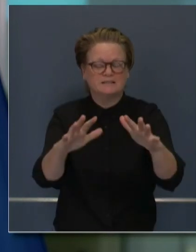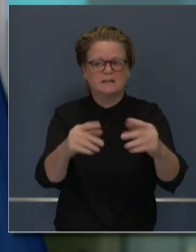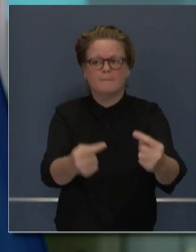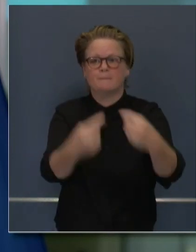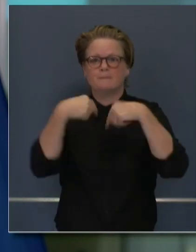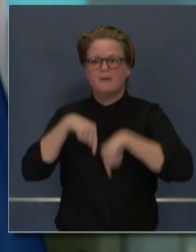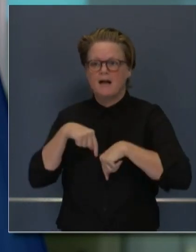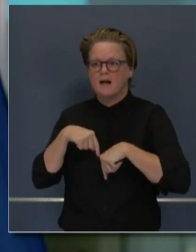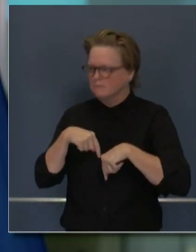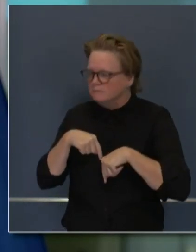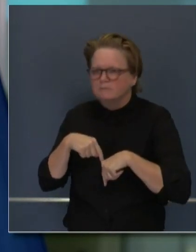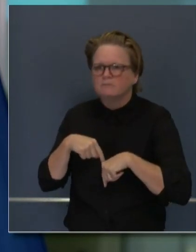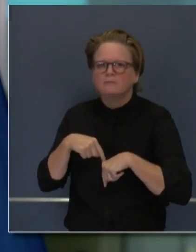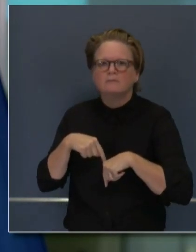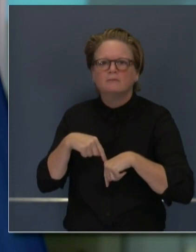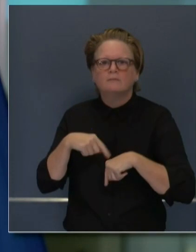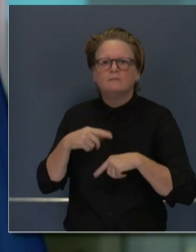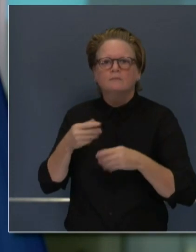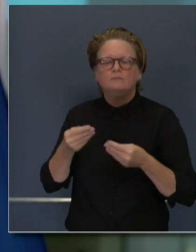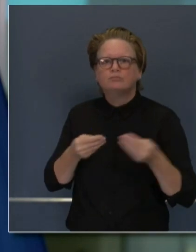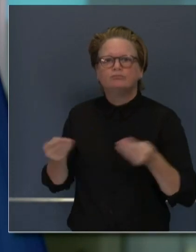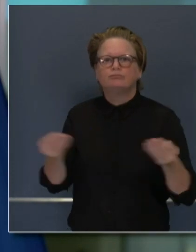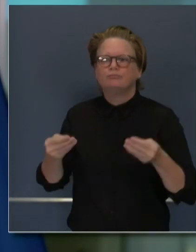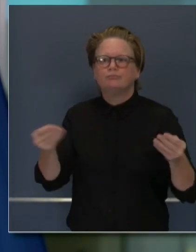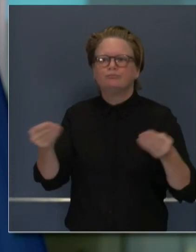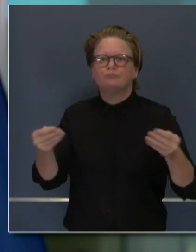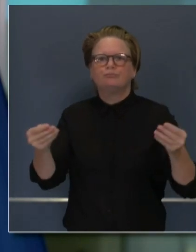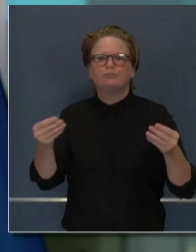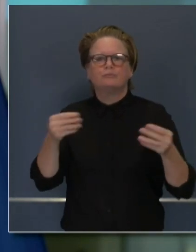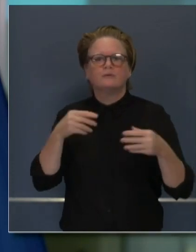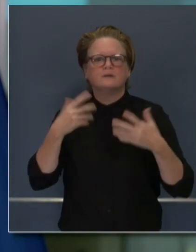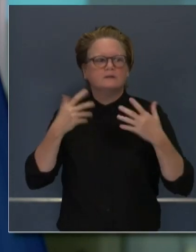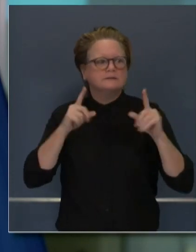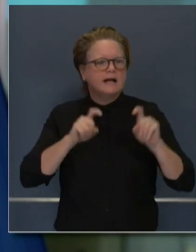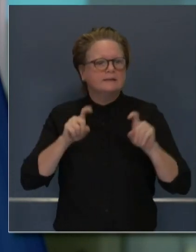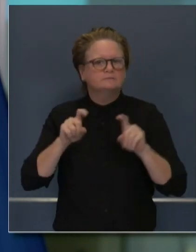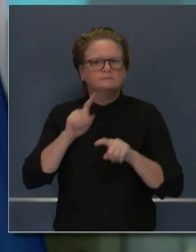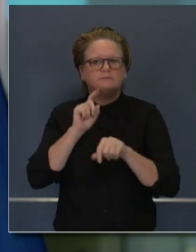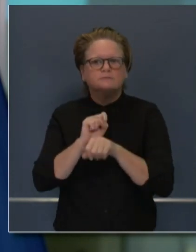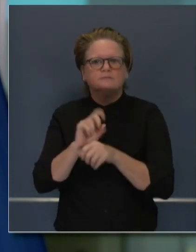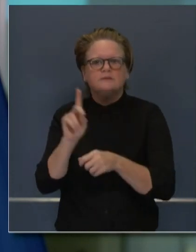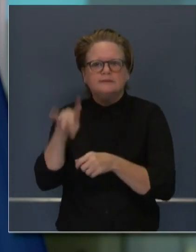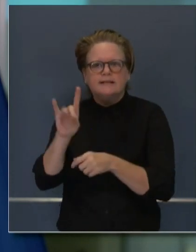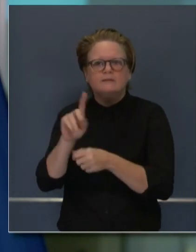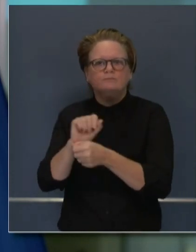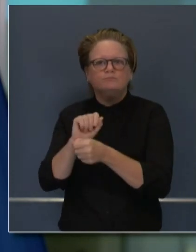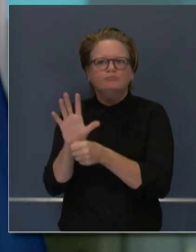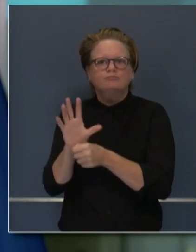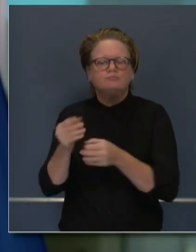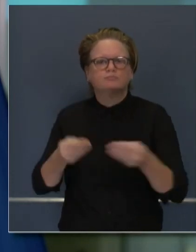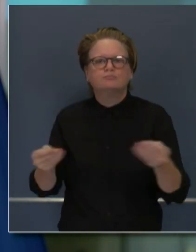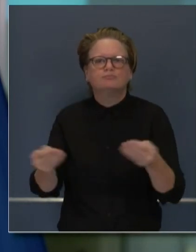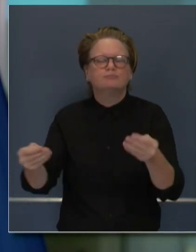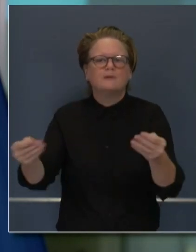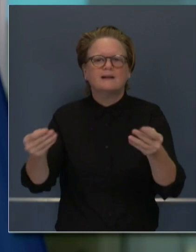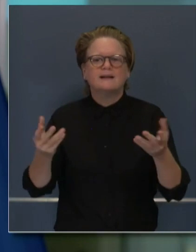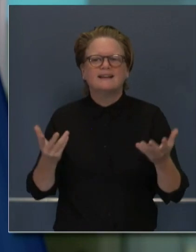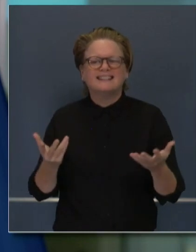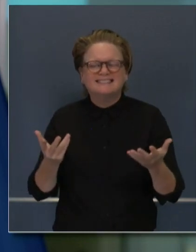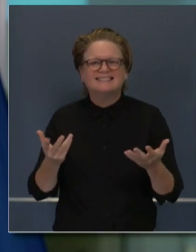tested positive, as well as their coaches and some of the family members. So we're tracking this very, very closely. But your specific question